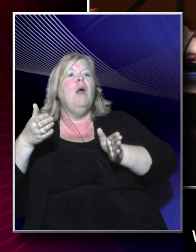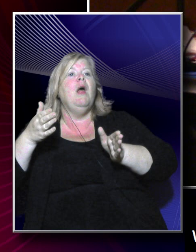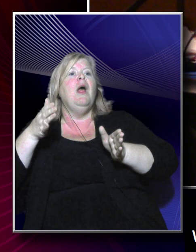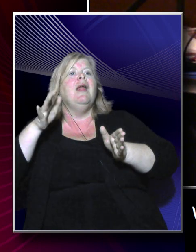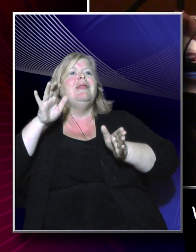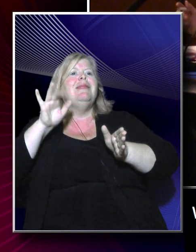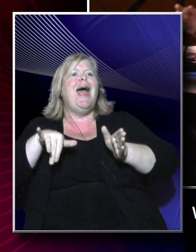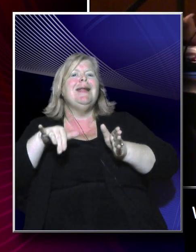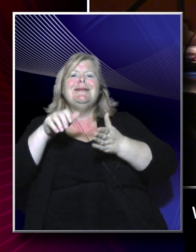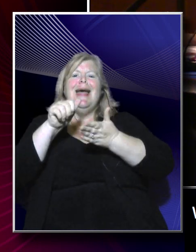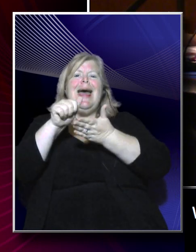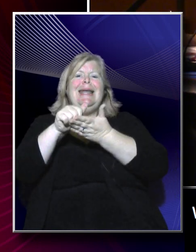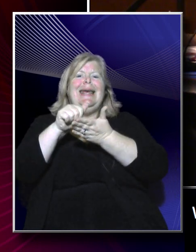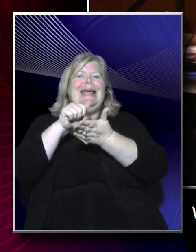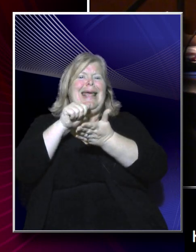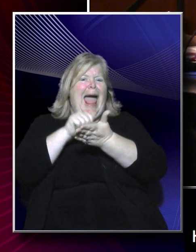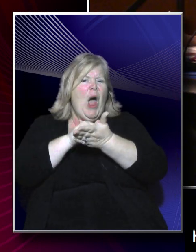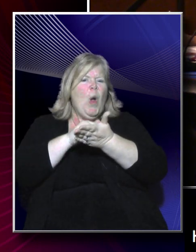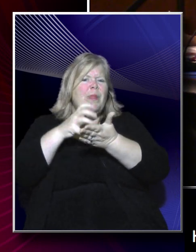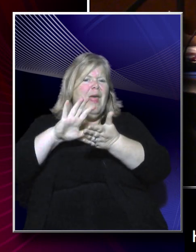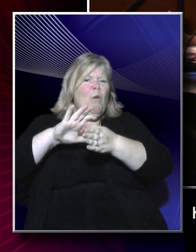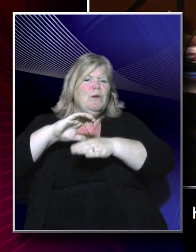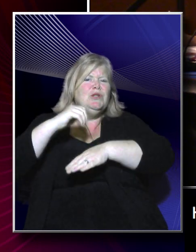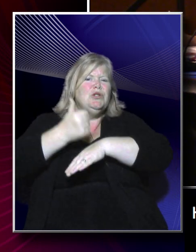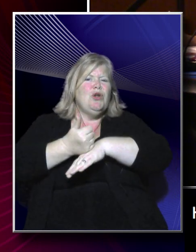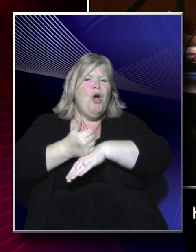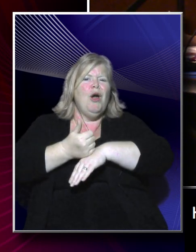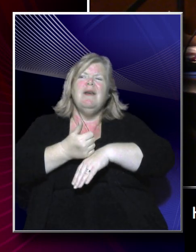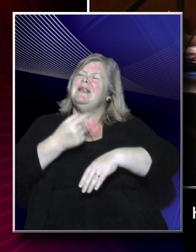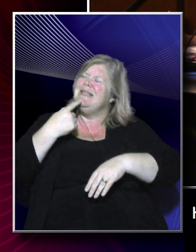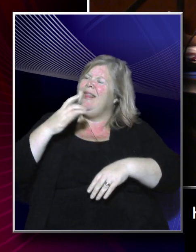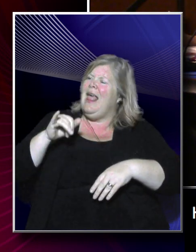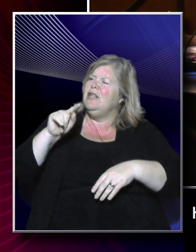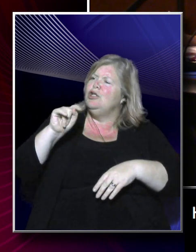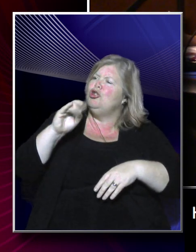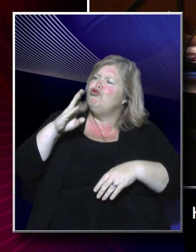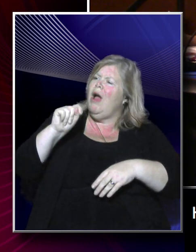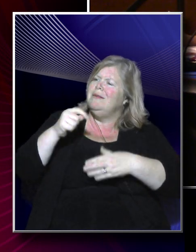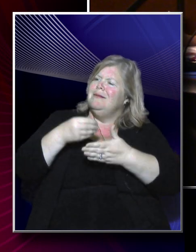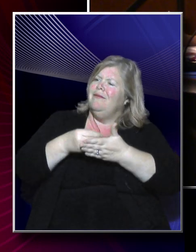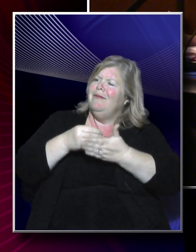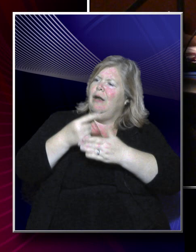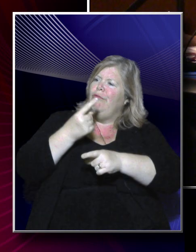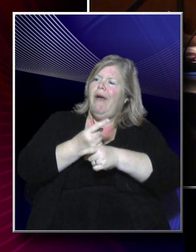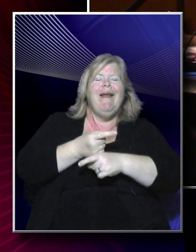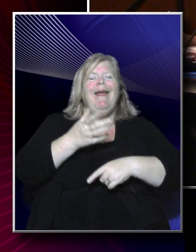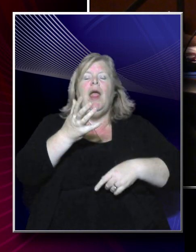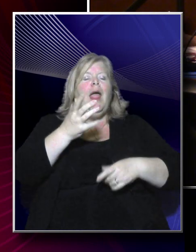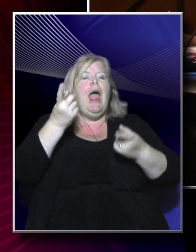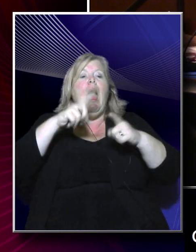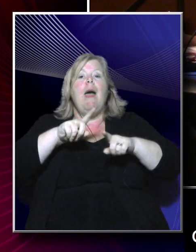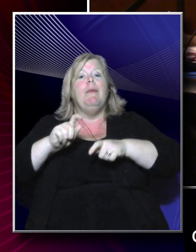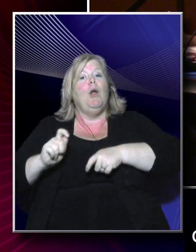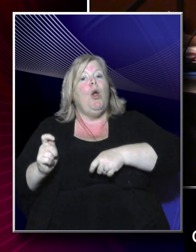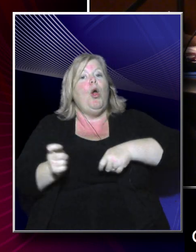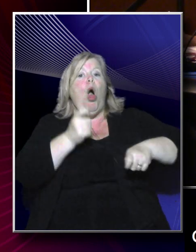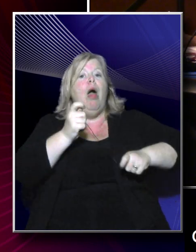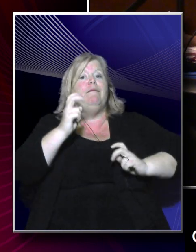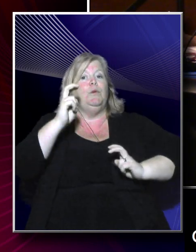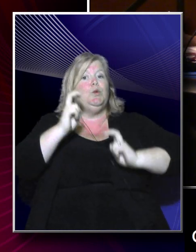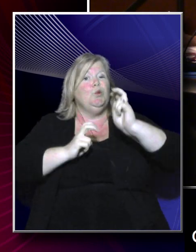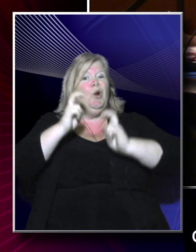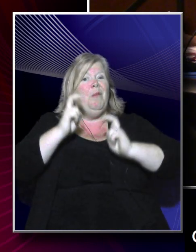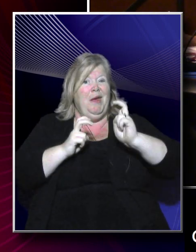had, It's the trust, right? it was like used for, it was a golf tournament that they used to do to